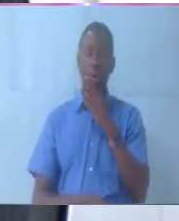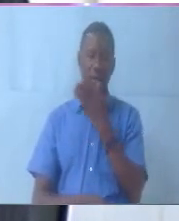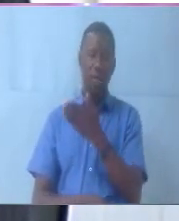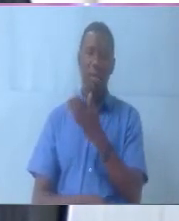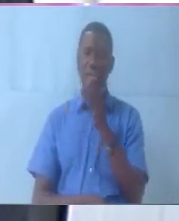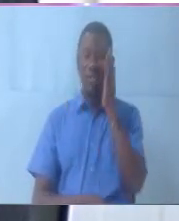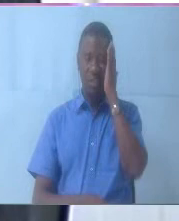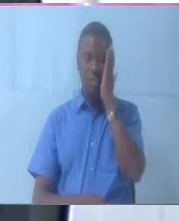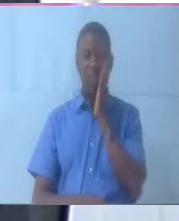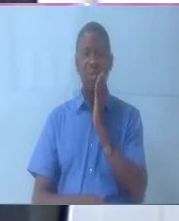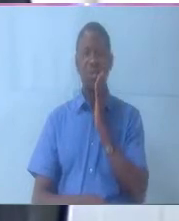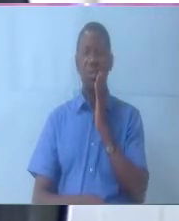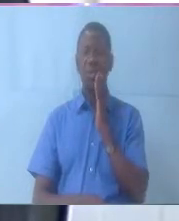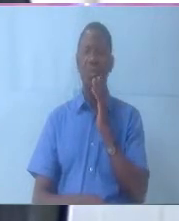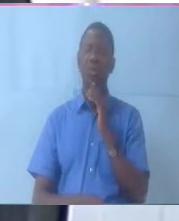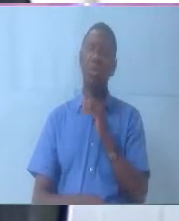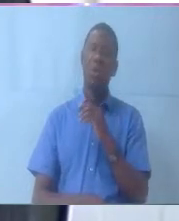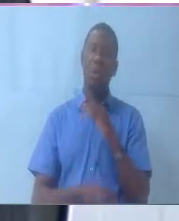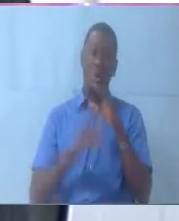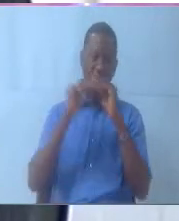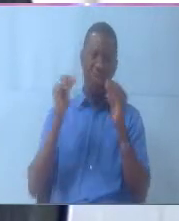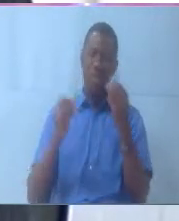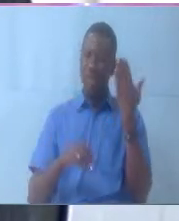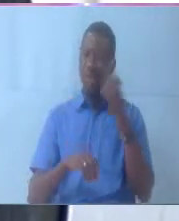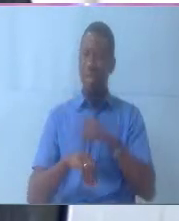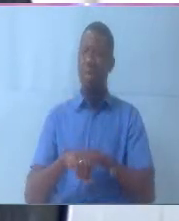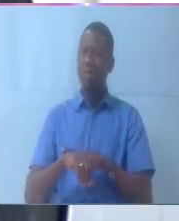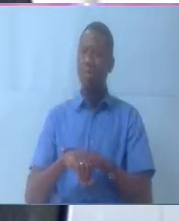were not also happy with what was happening.